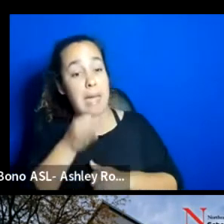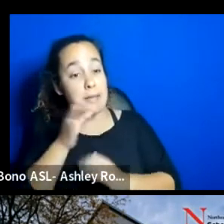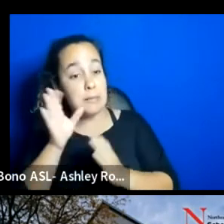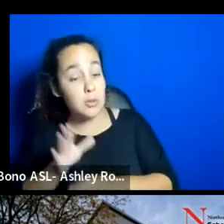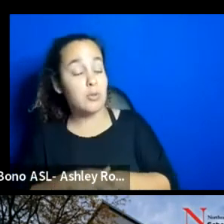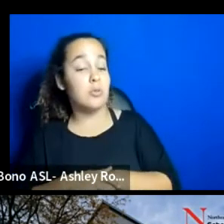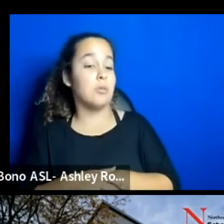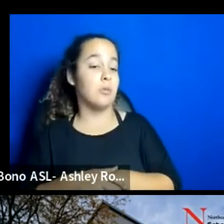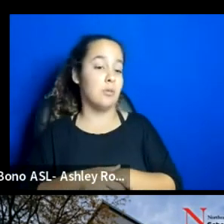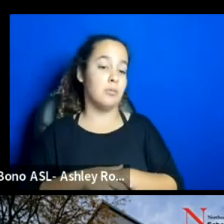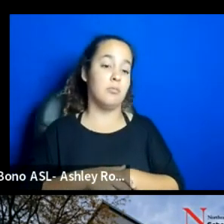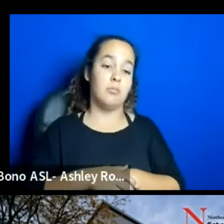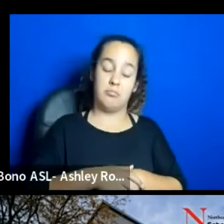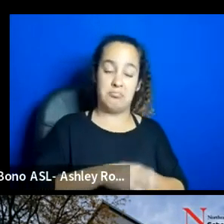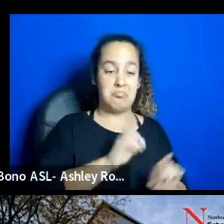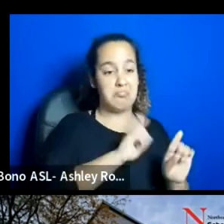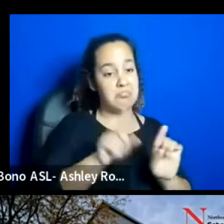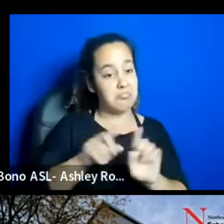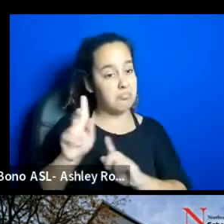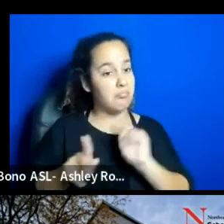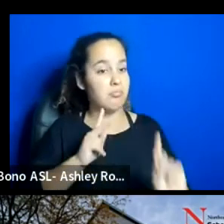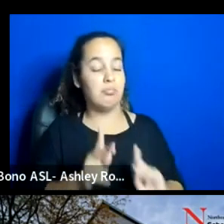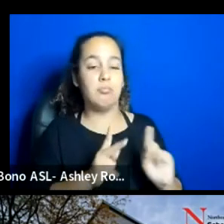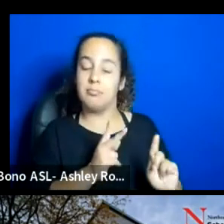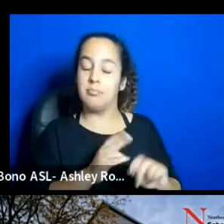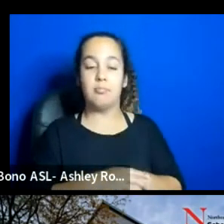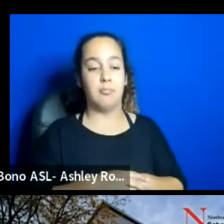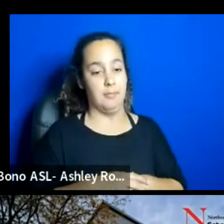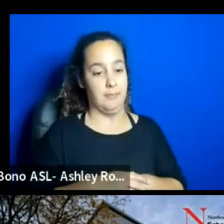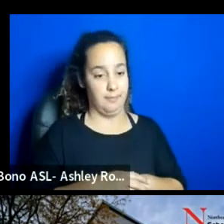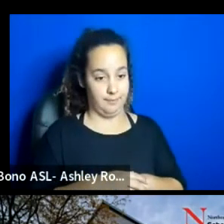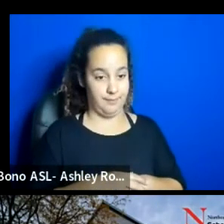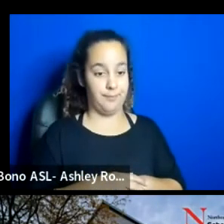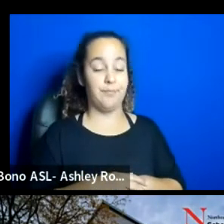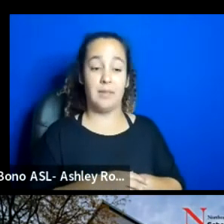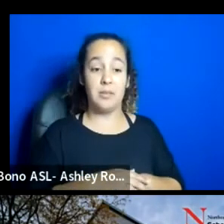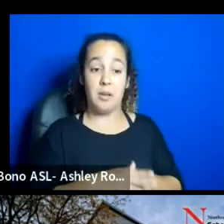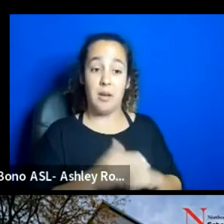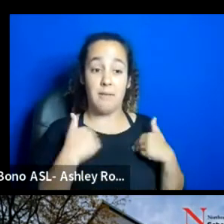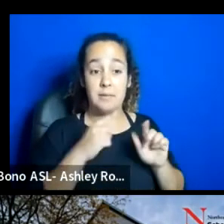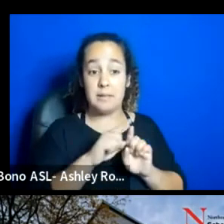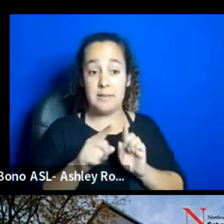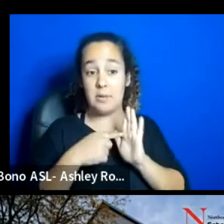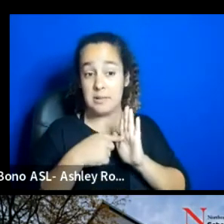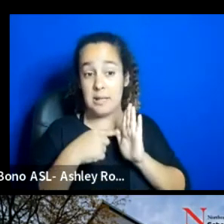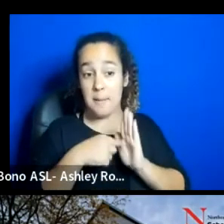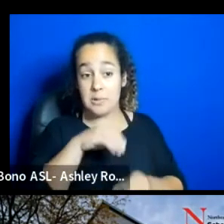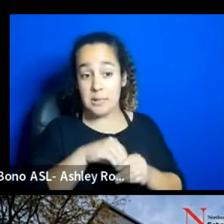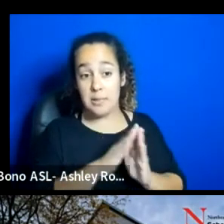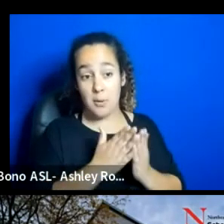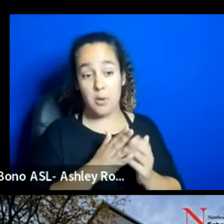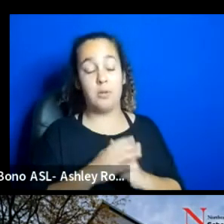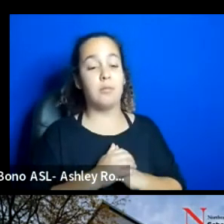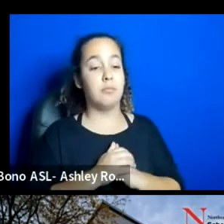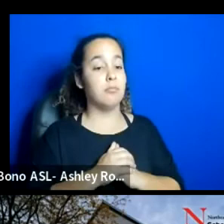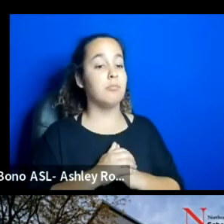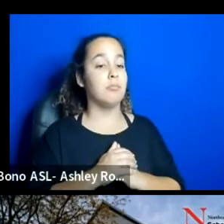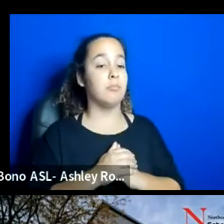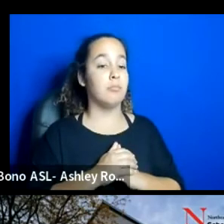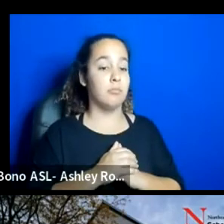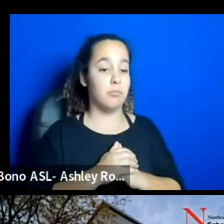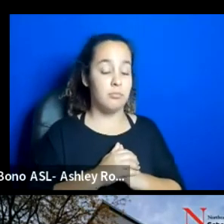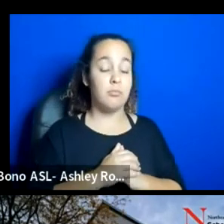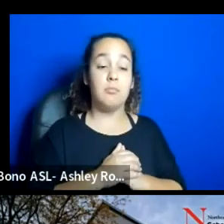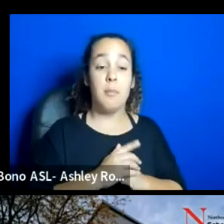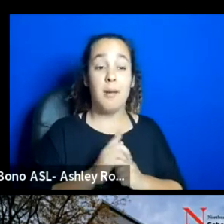and mediating hubs are all present in different instances in the book. perhaps the most interesting connecting